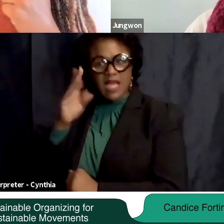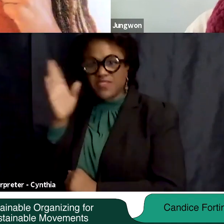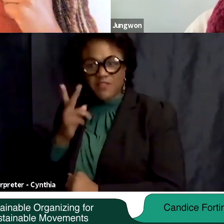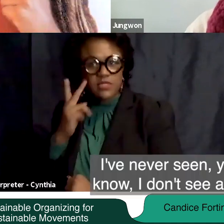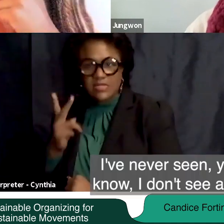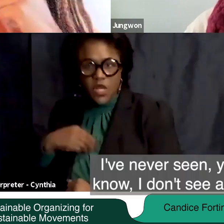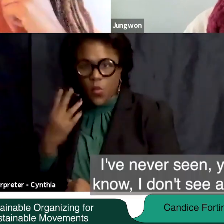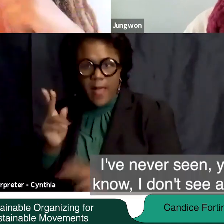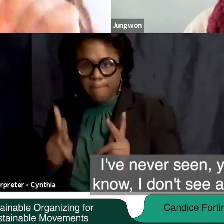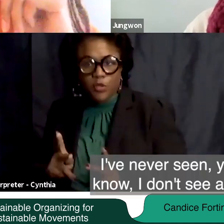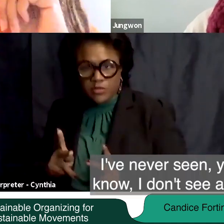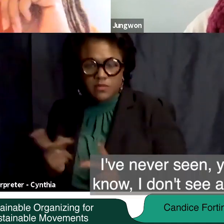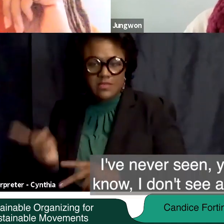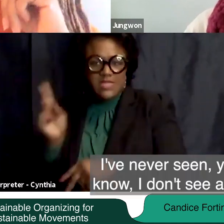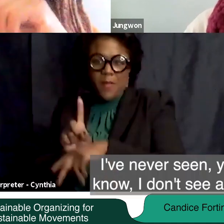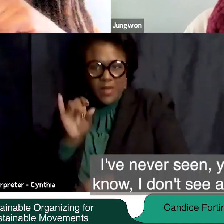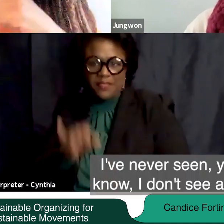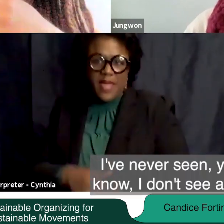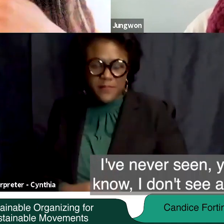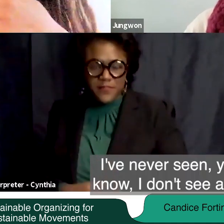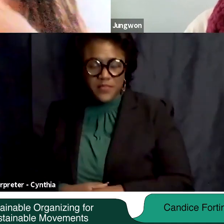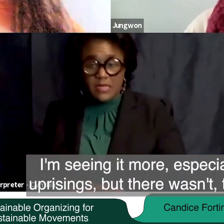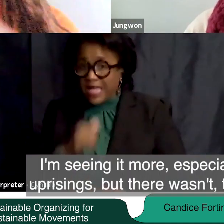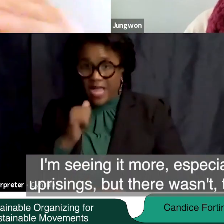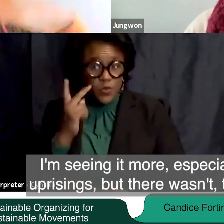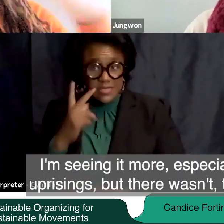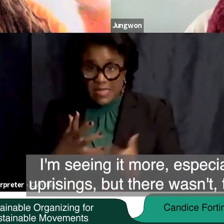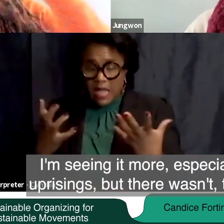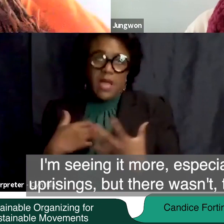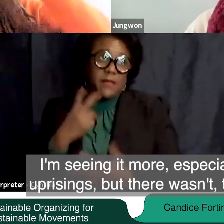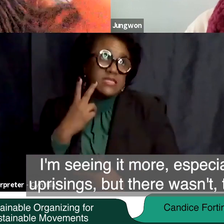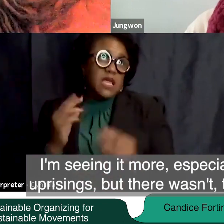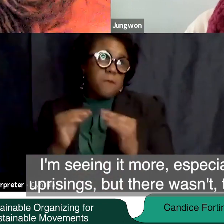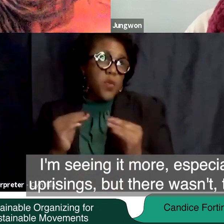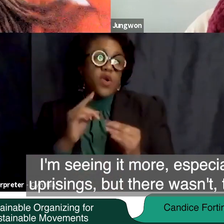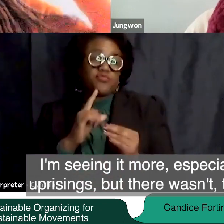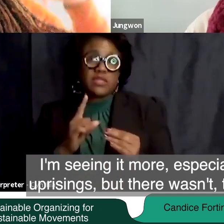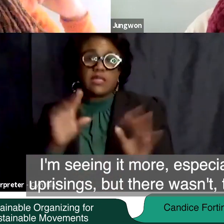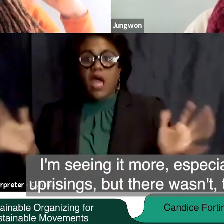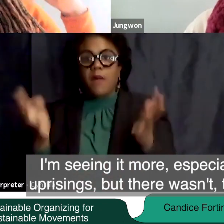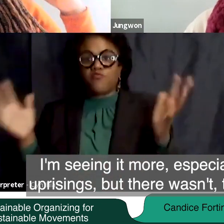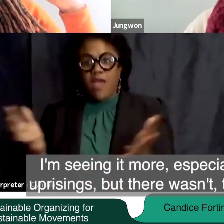that. I've never seen, I don't see a lot of, I'm seeing it more, especially with the uprisings, but